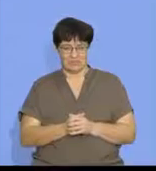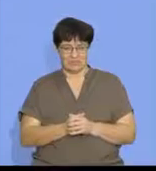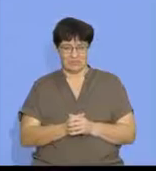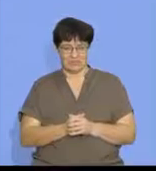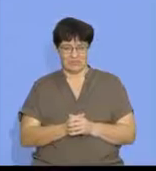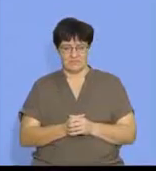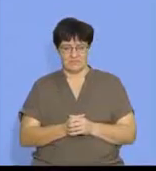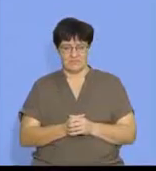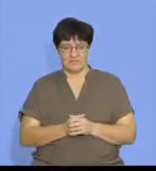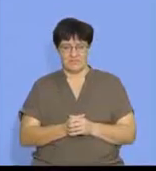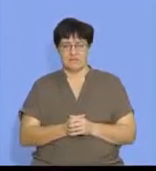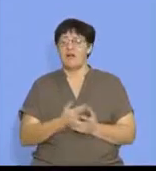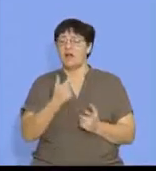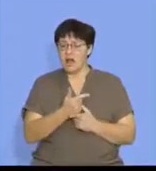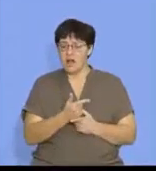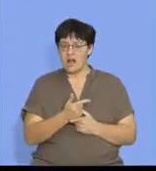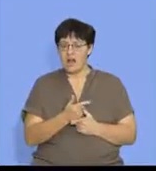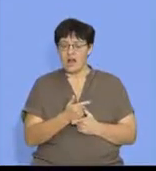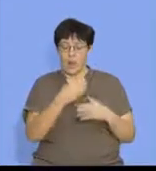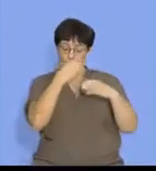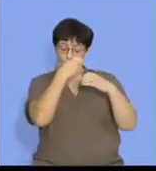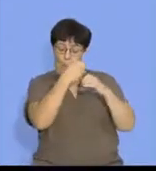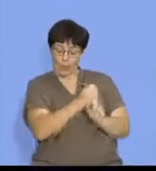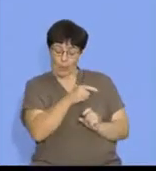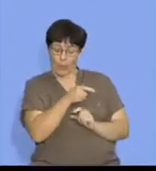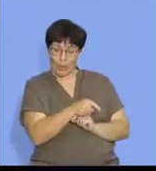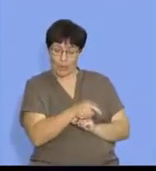These are microscopic,